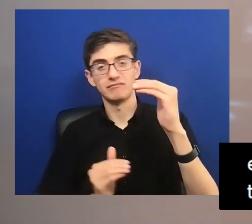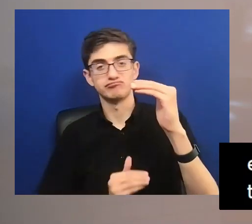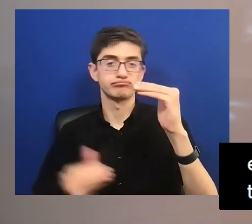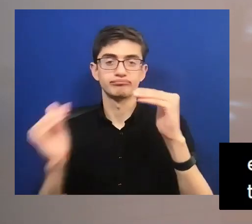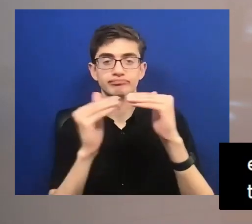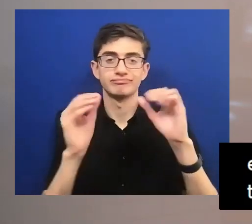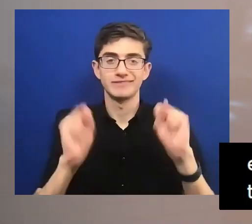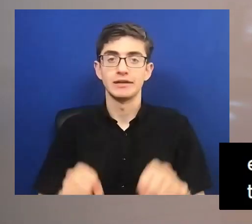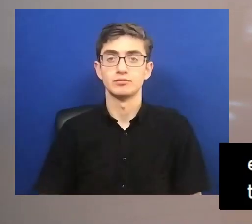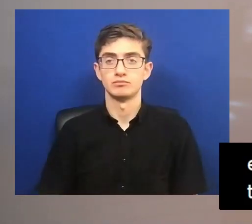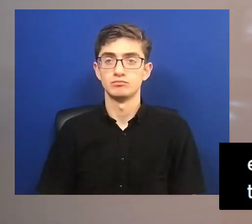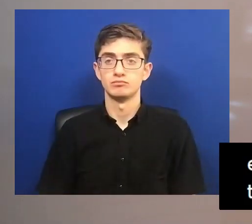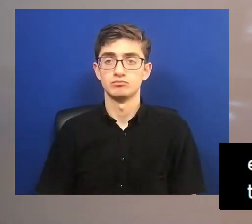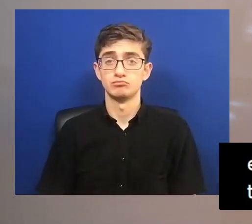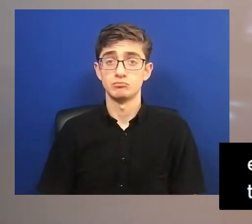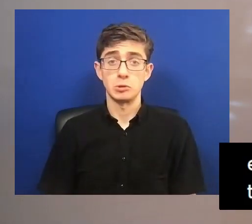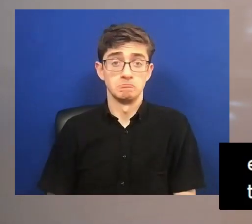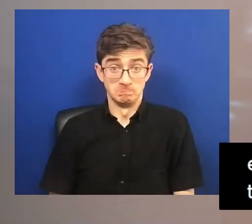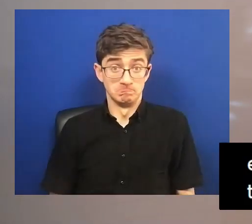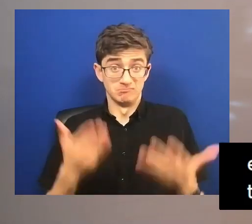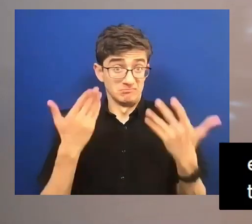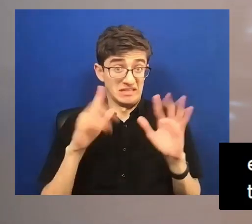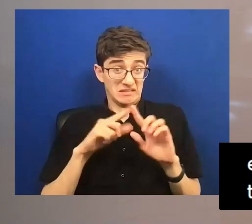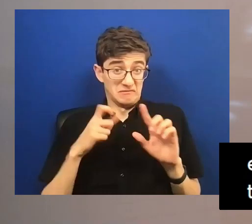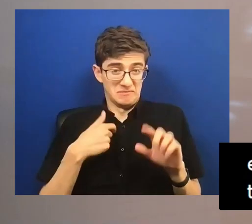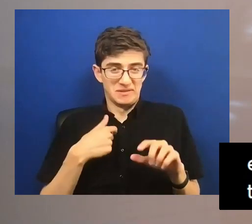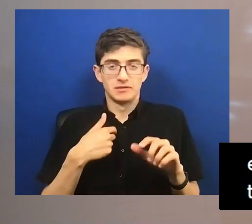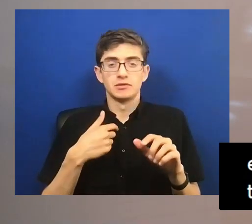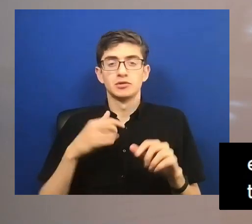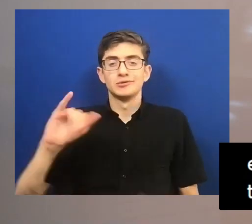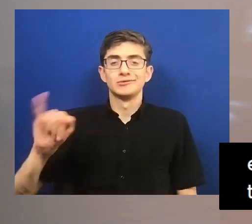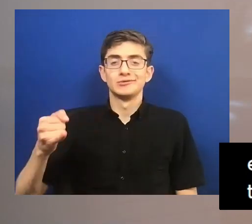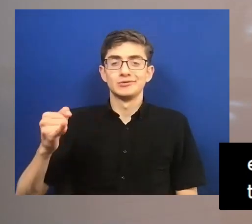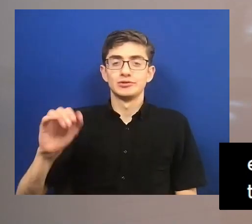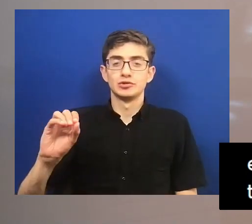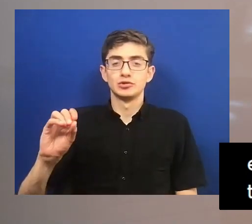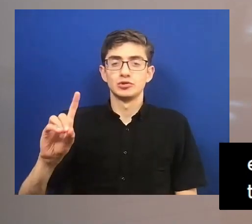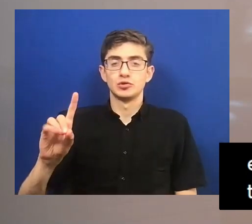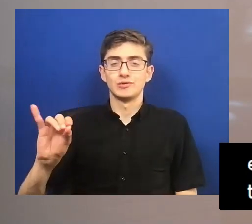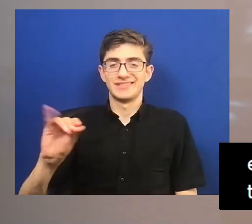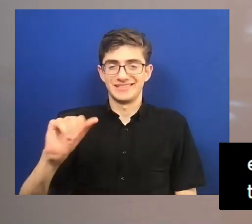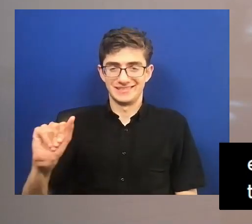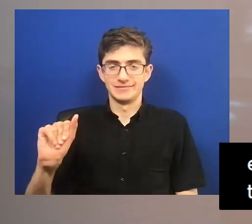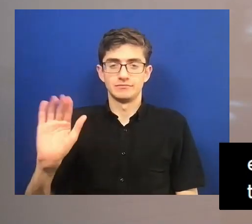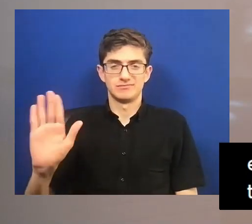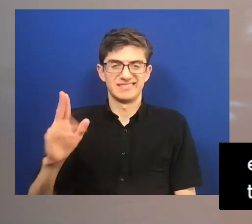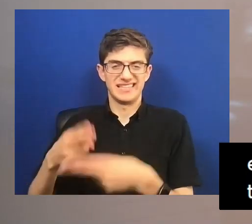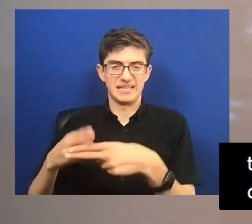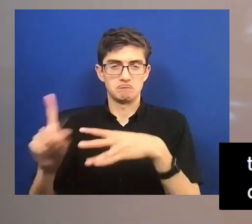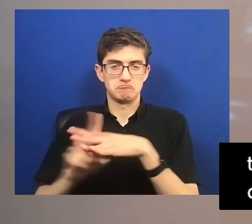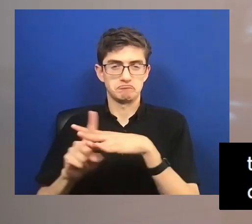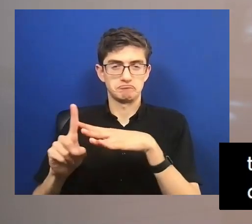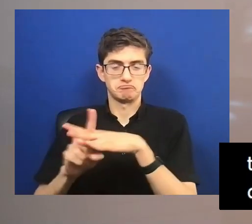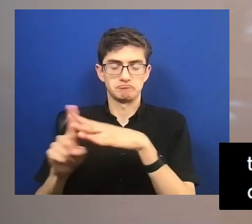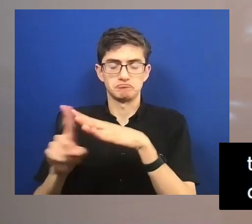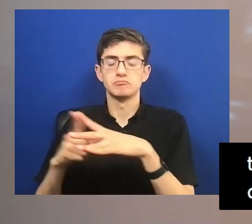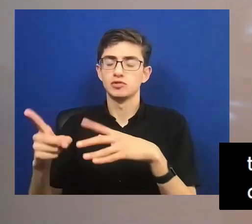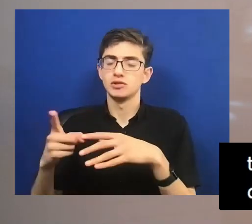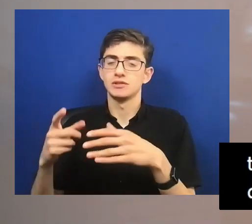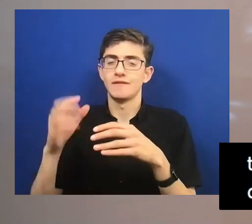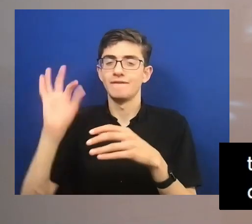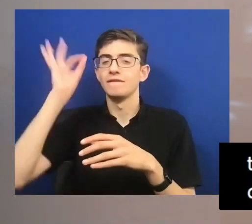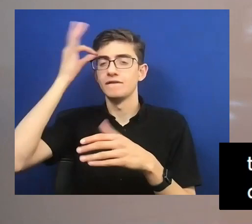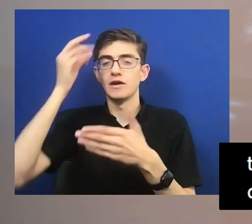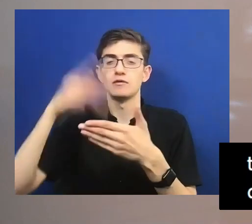there. You've heard Jodia's name a number of times. Jodia is our federal program officer for New